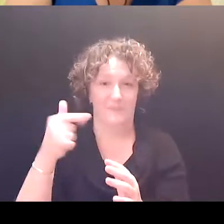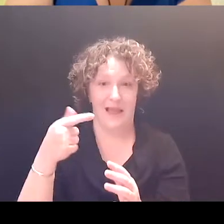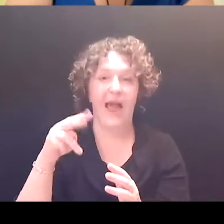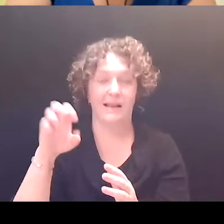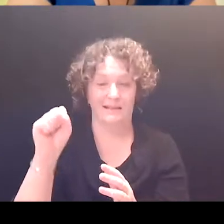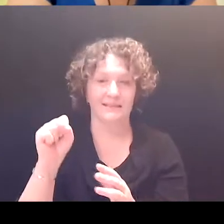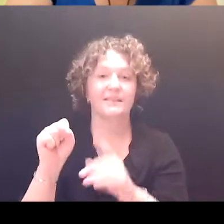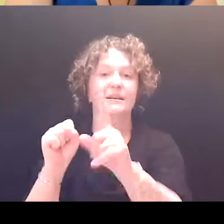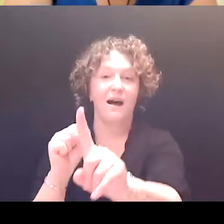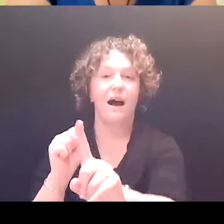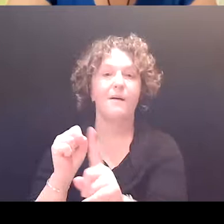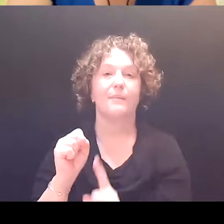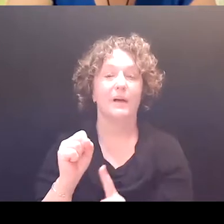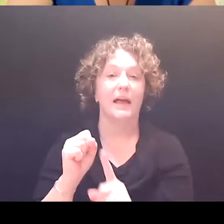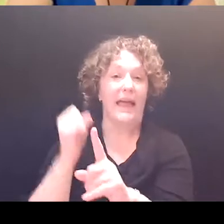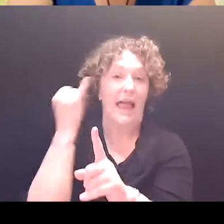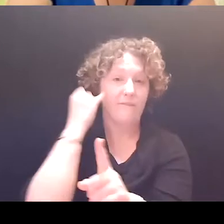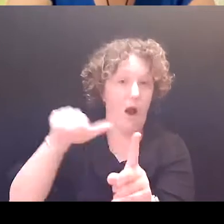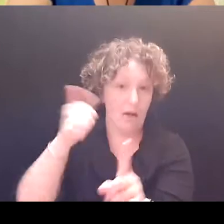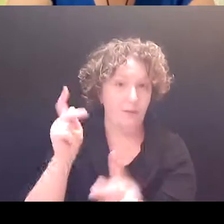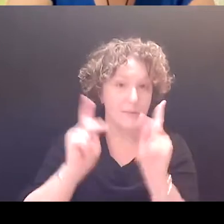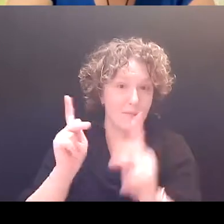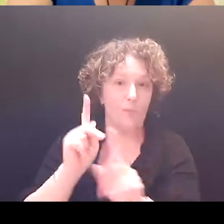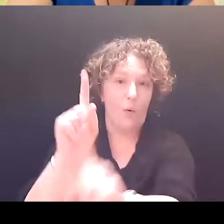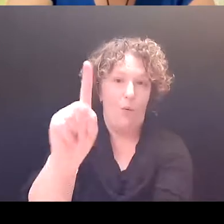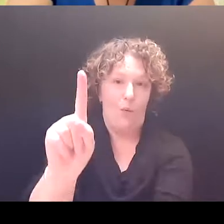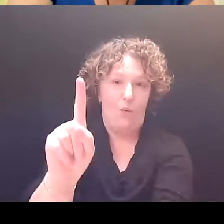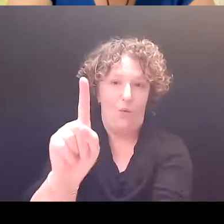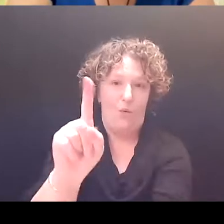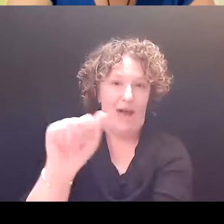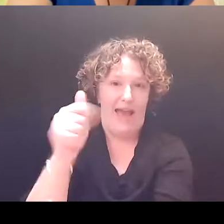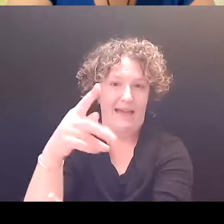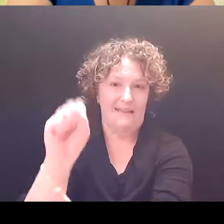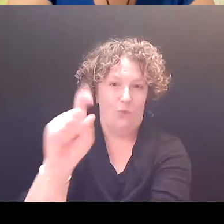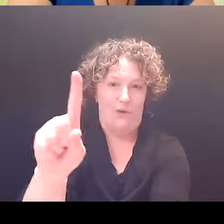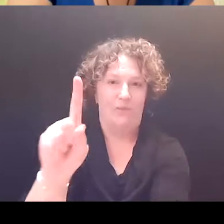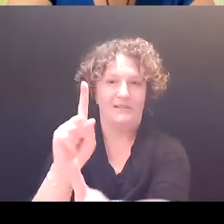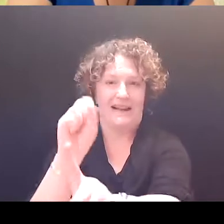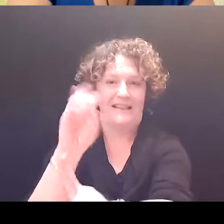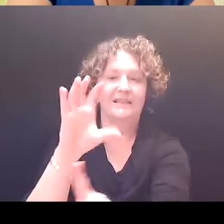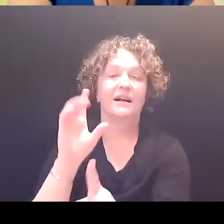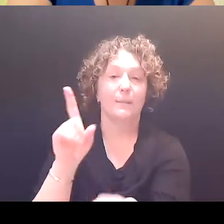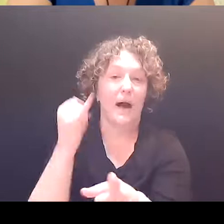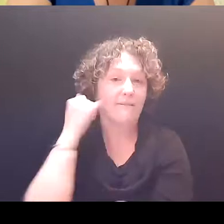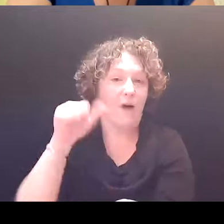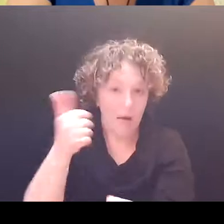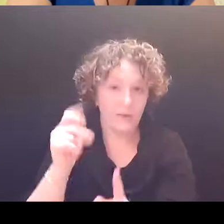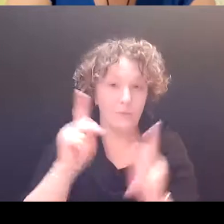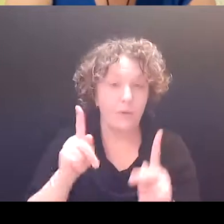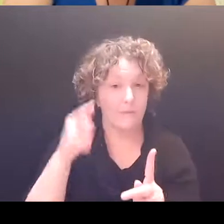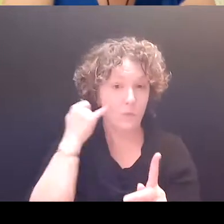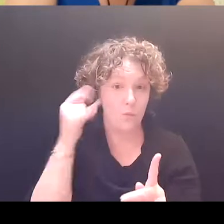for clarification. Okay, Agnes? Okay, now if other people, hold on, Agnes, hold on for just a